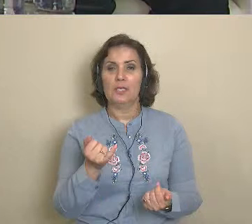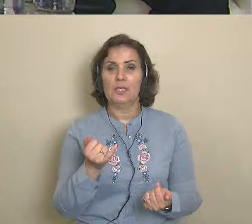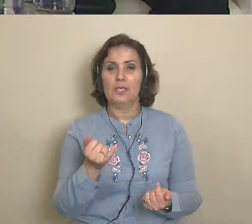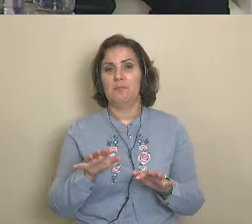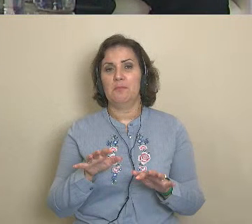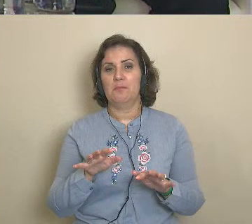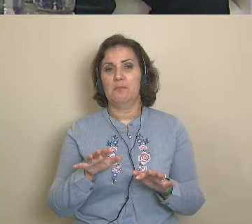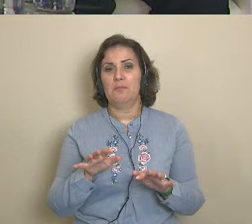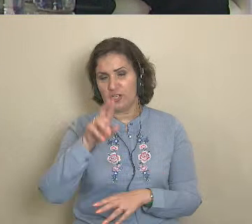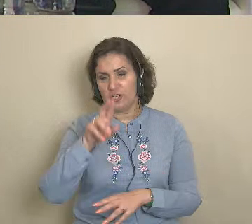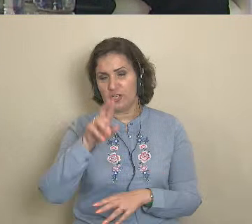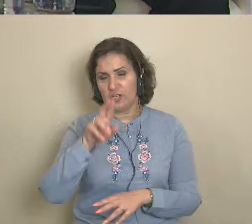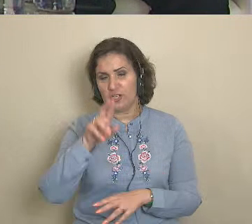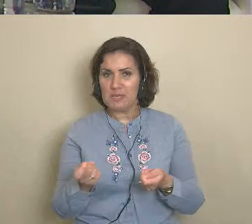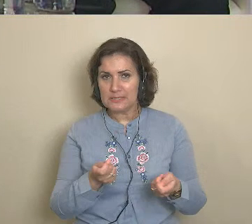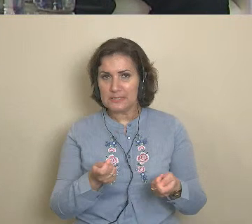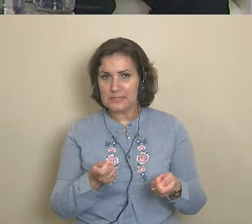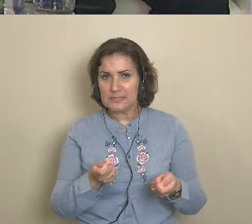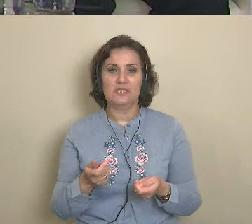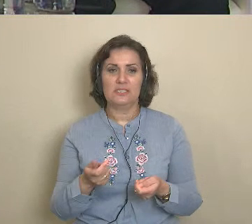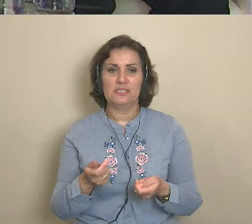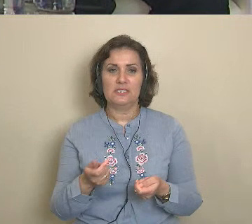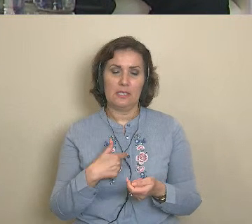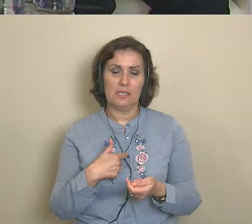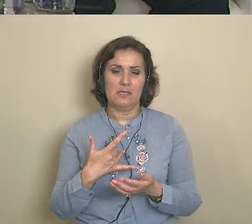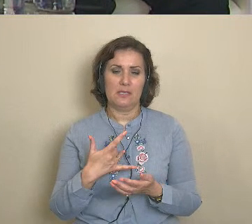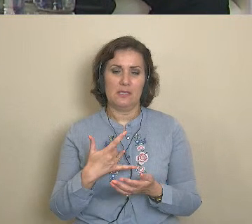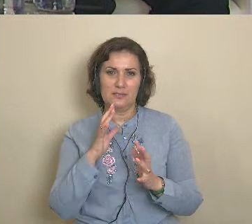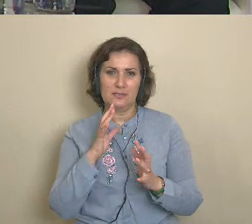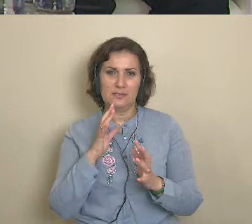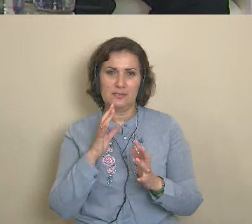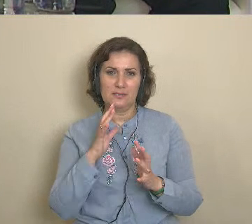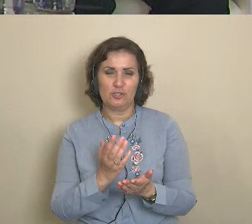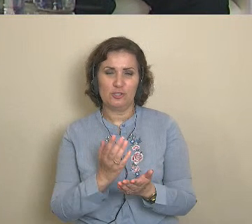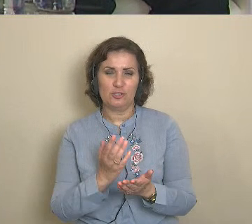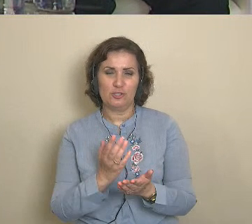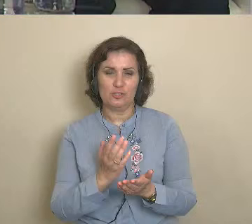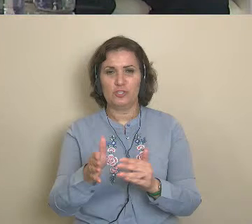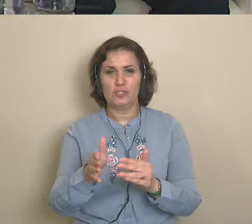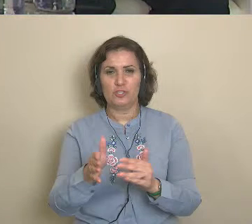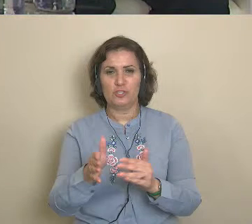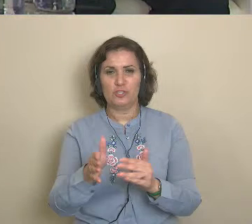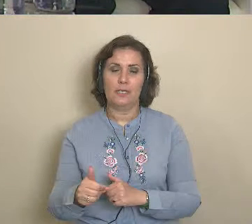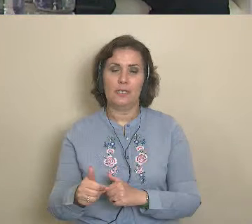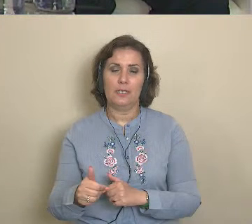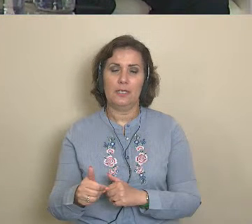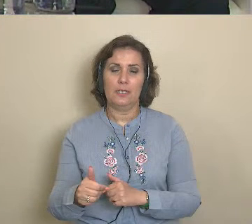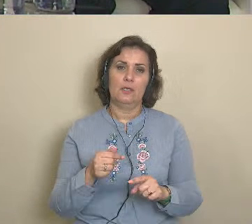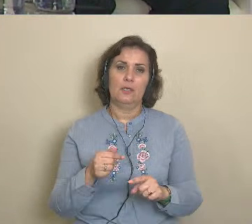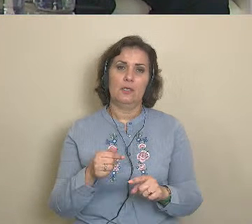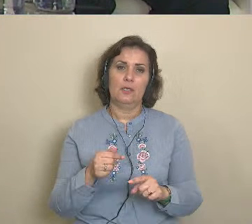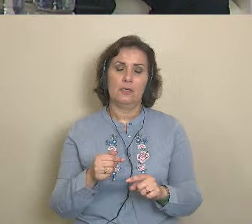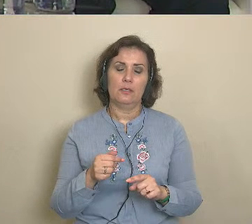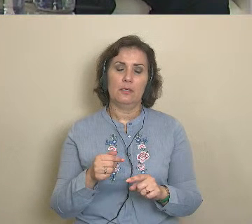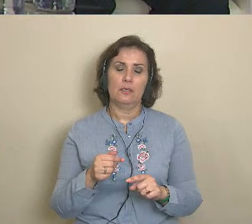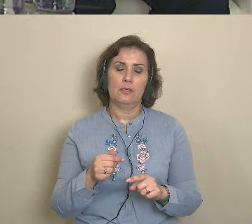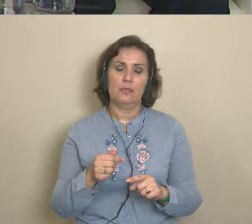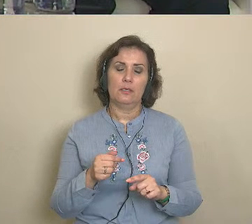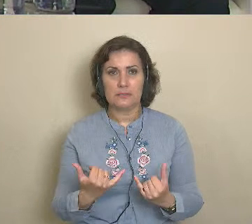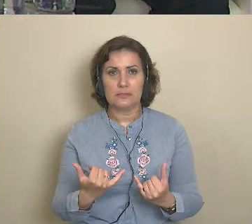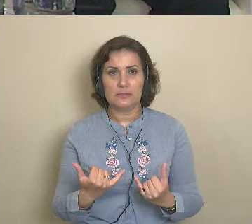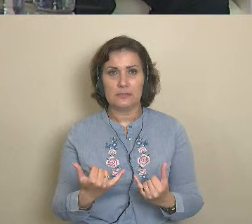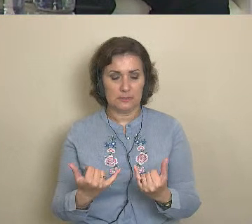to do it, which is not available at present at local state administrations, which are safekeeping all these ballot